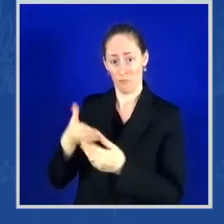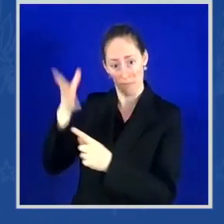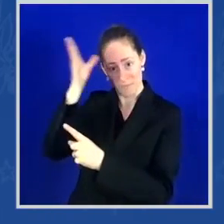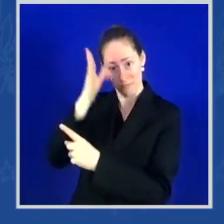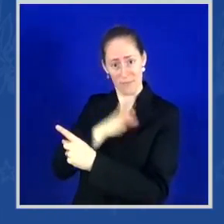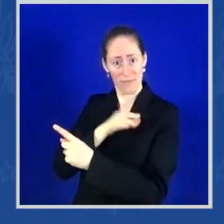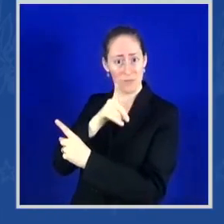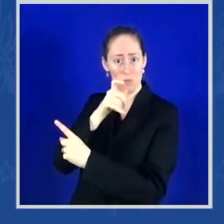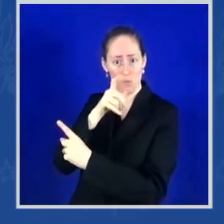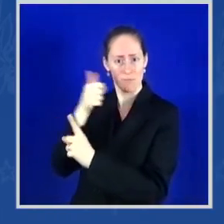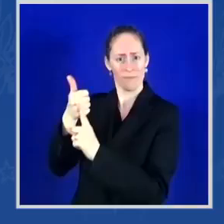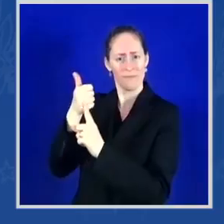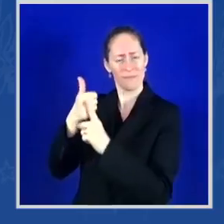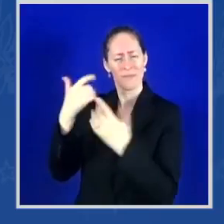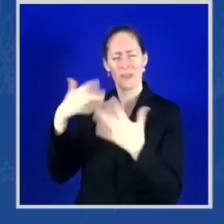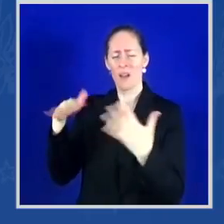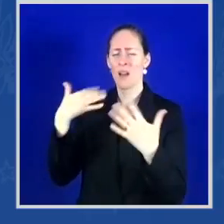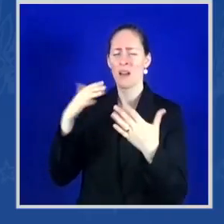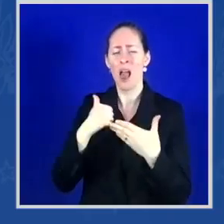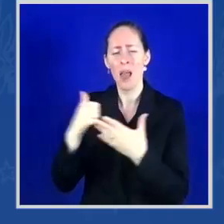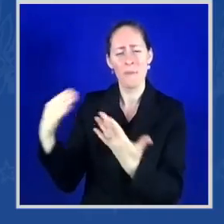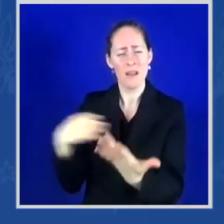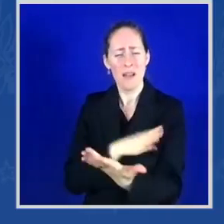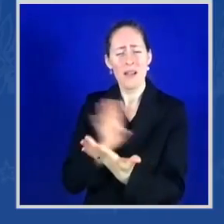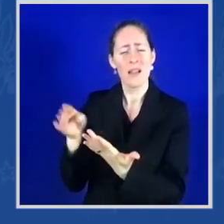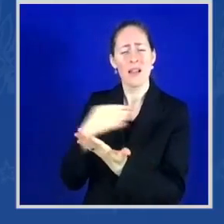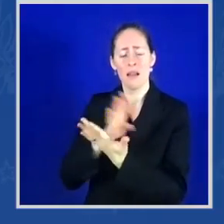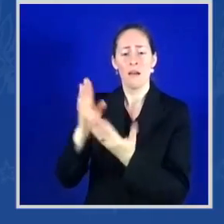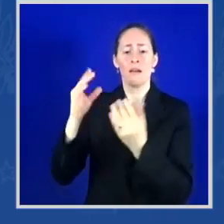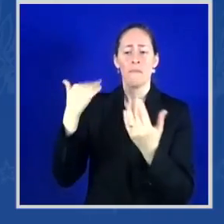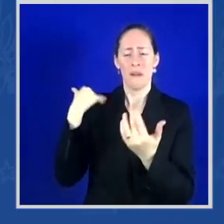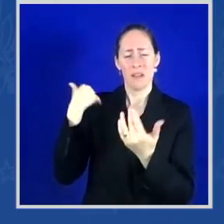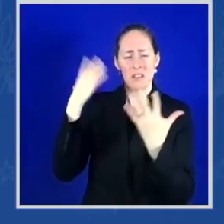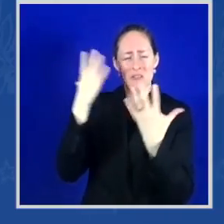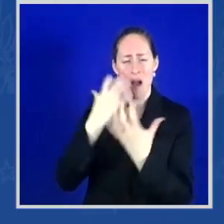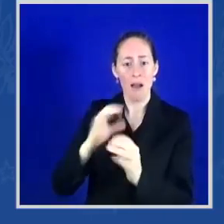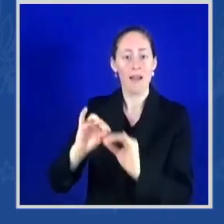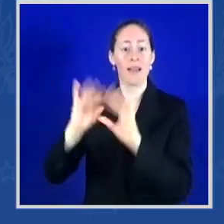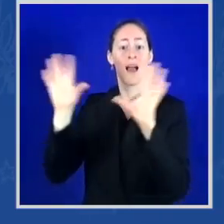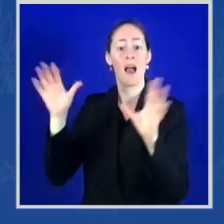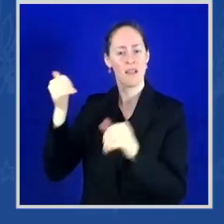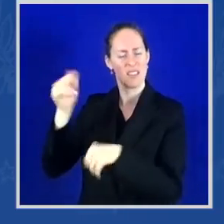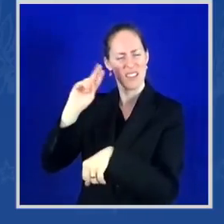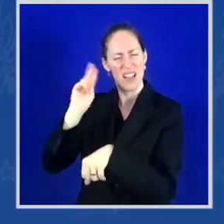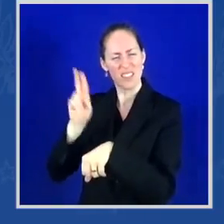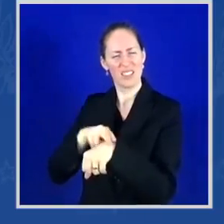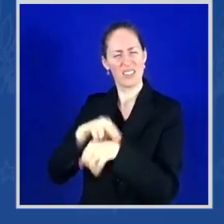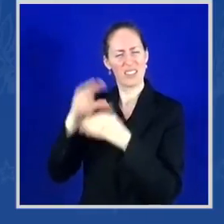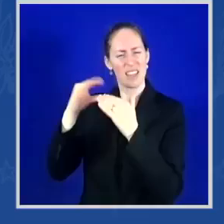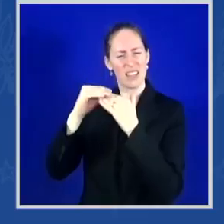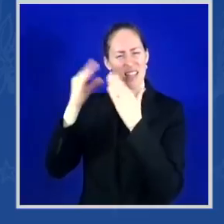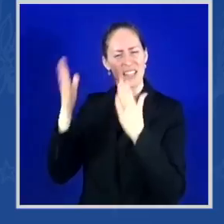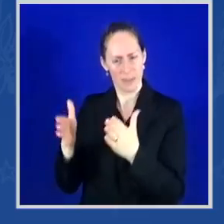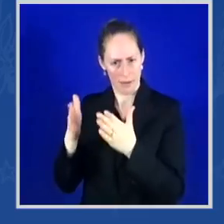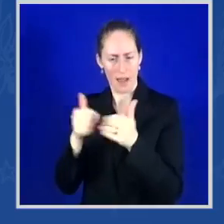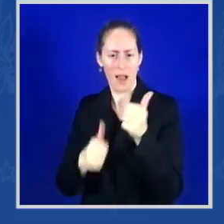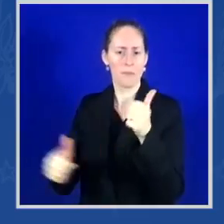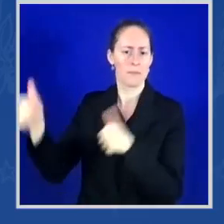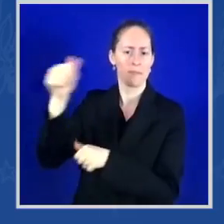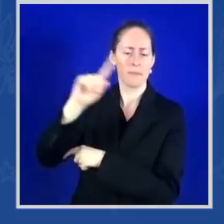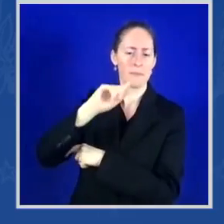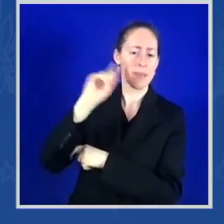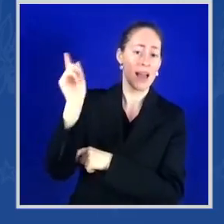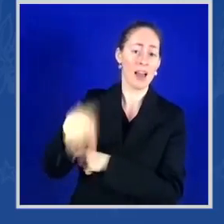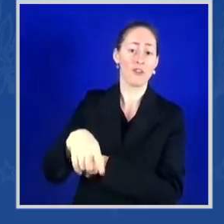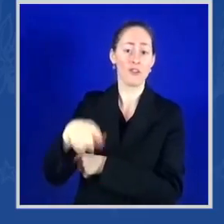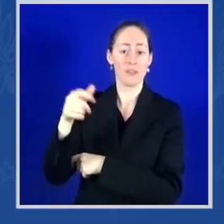light. Our nation's leader, our commander-in-chief, Delaware's favorite